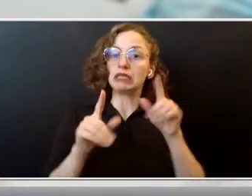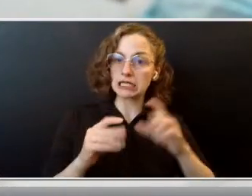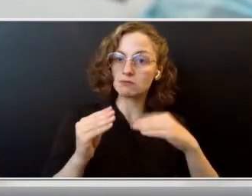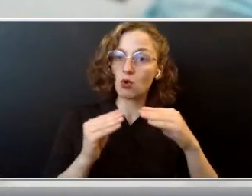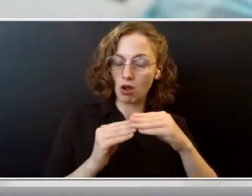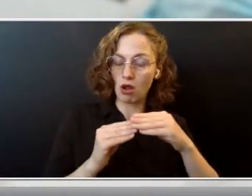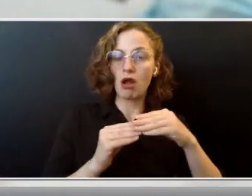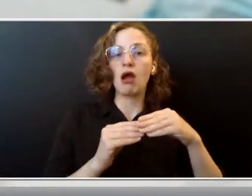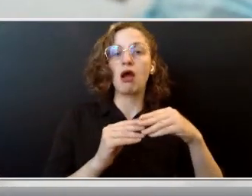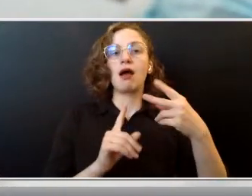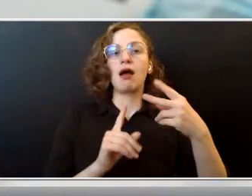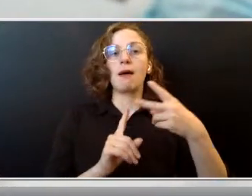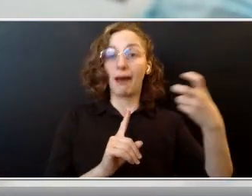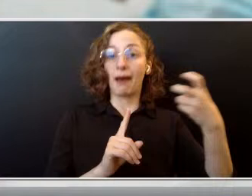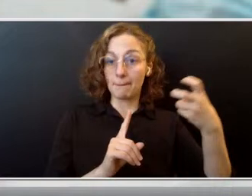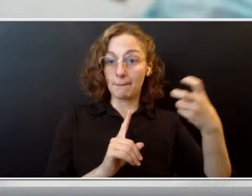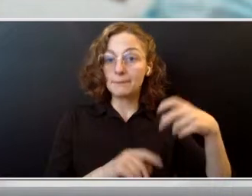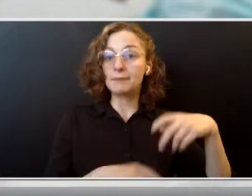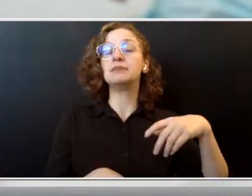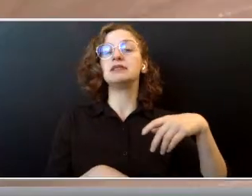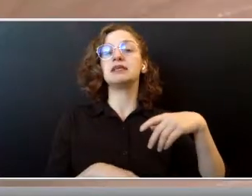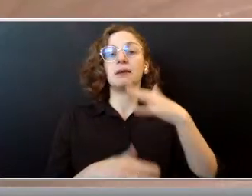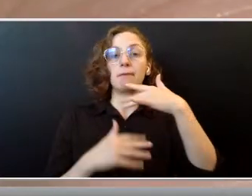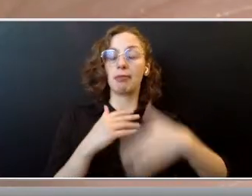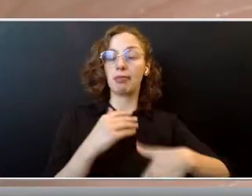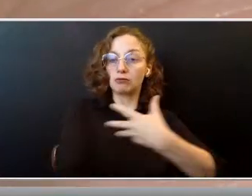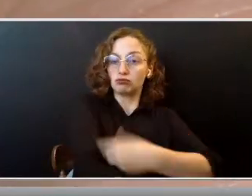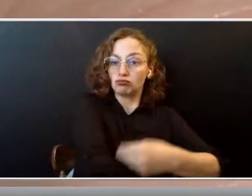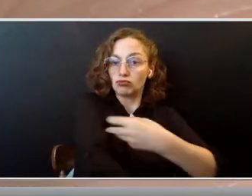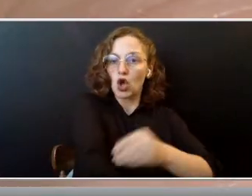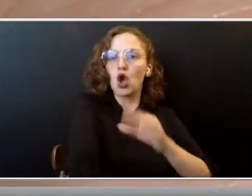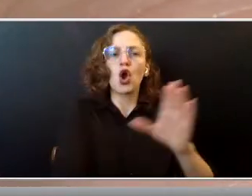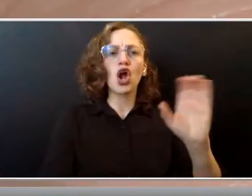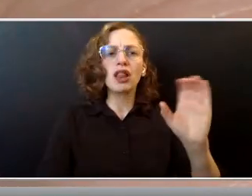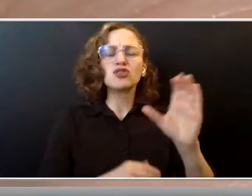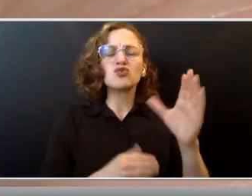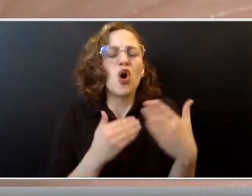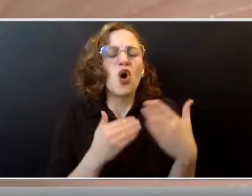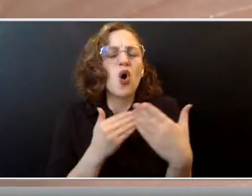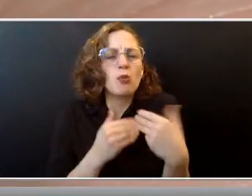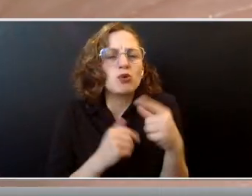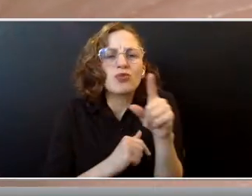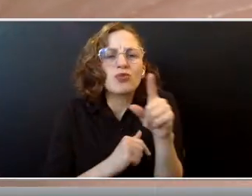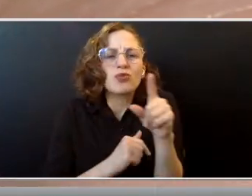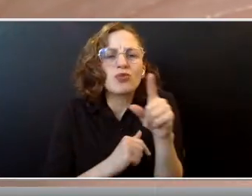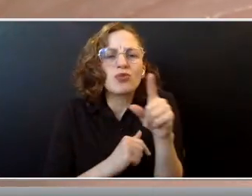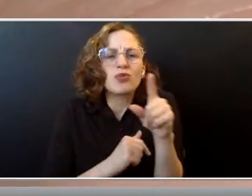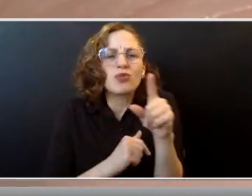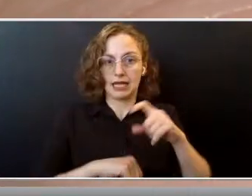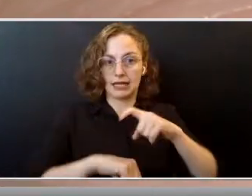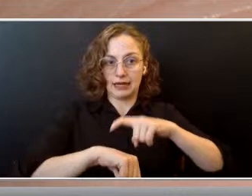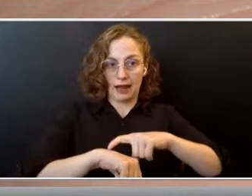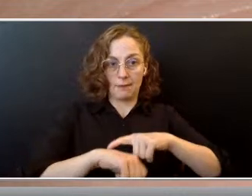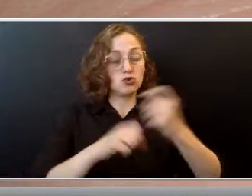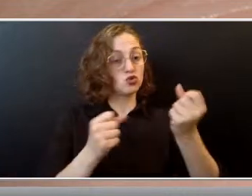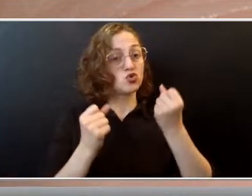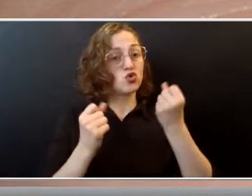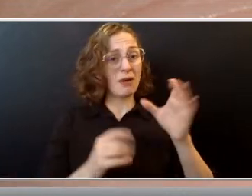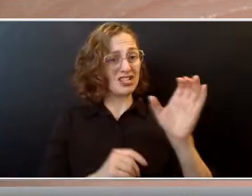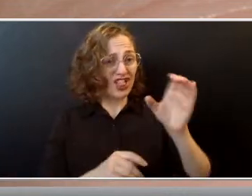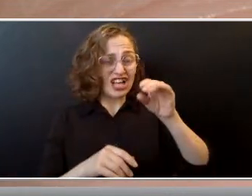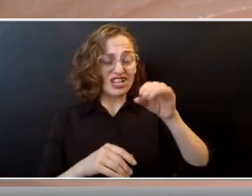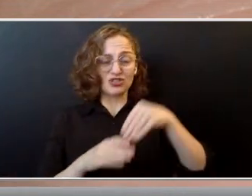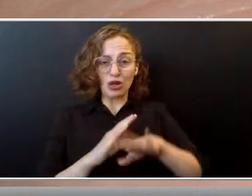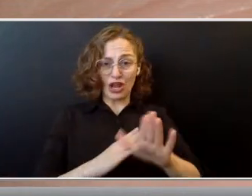her cholesterol was almost 1,000 at that point. There was so much cholesterol in Aubrey's tiny body, it was seeping out of her